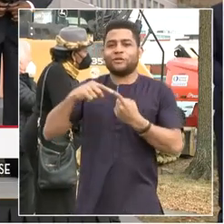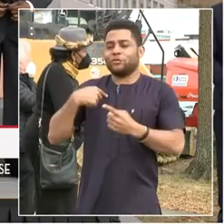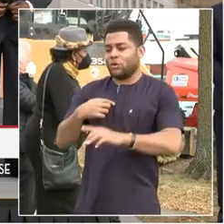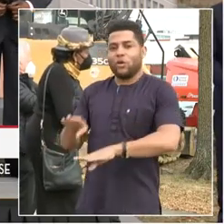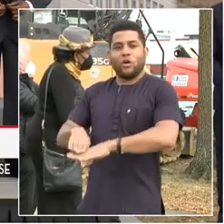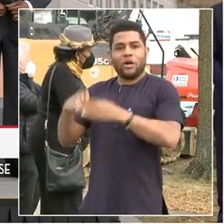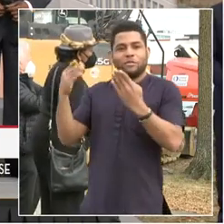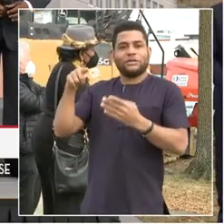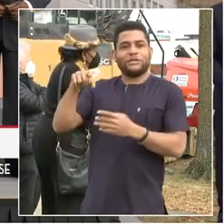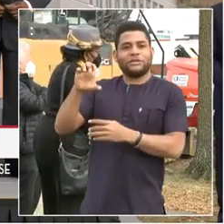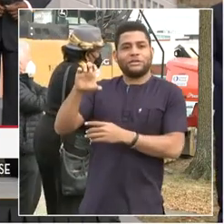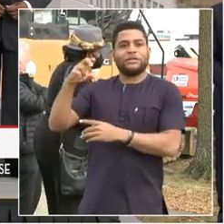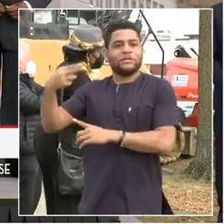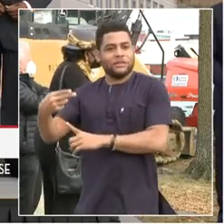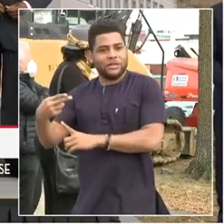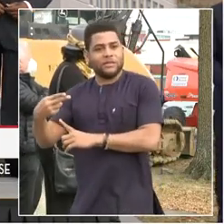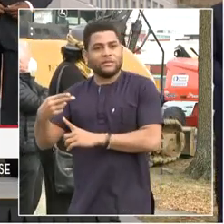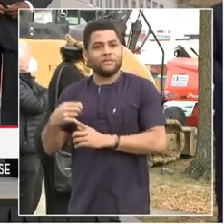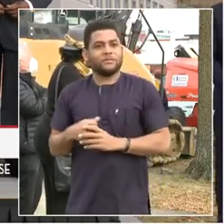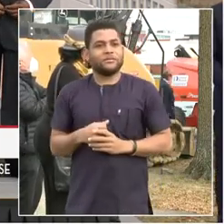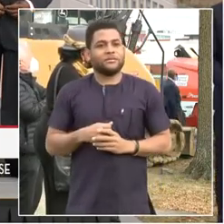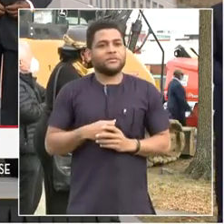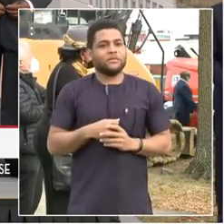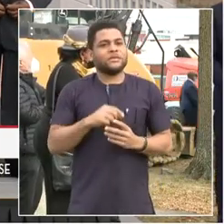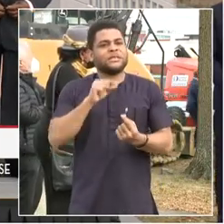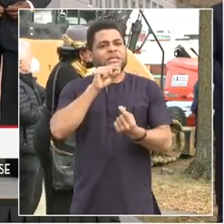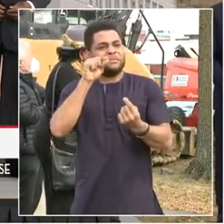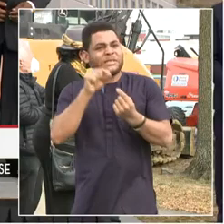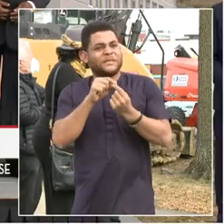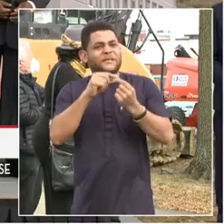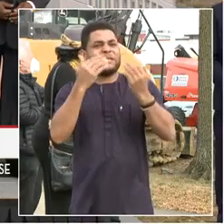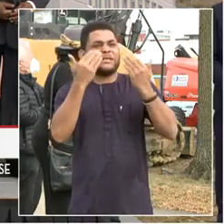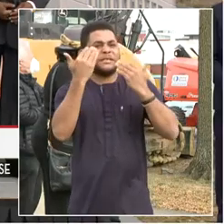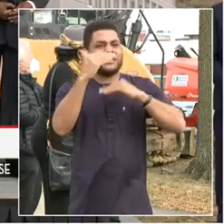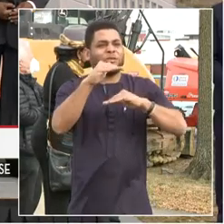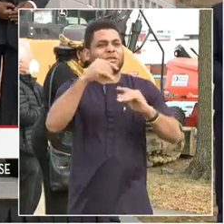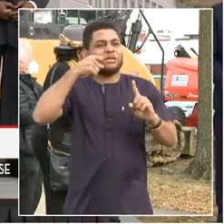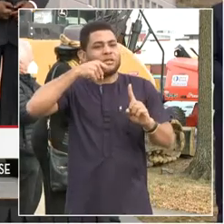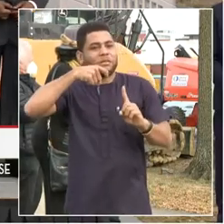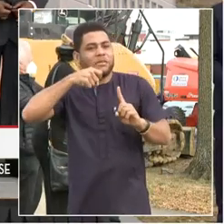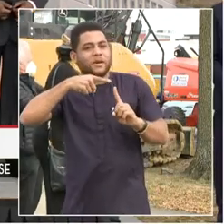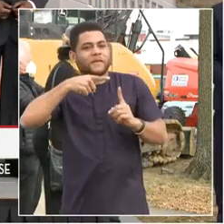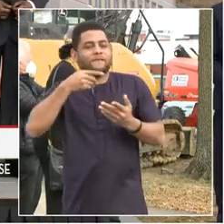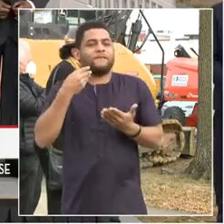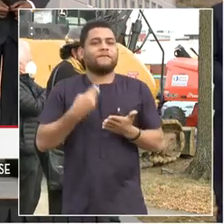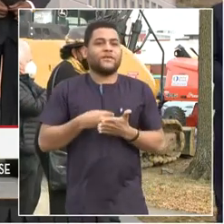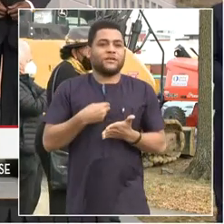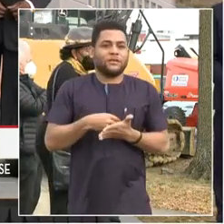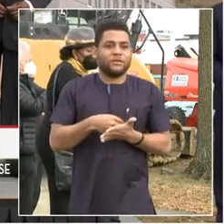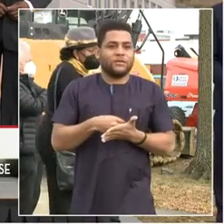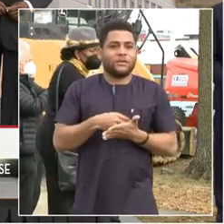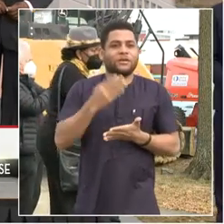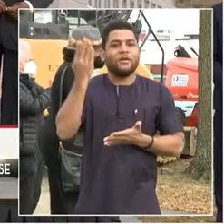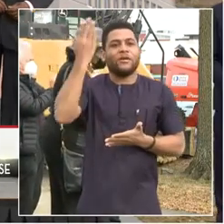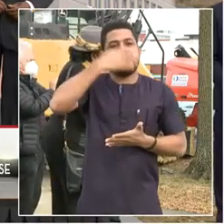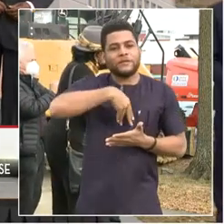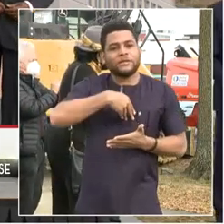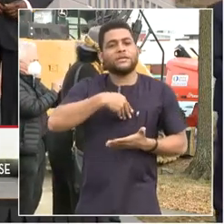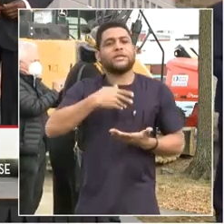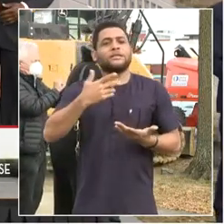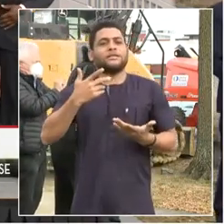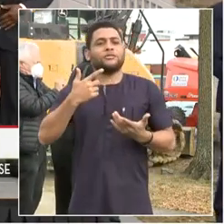that were triggered by a financial kind of oversight committee. So we're working within